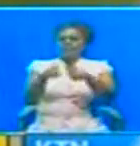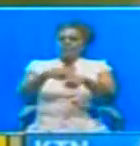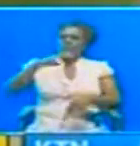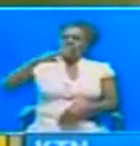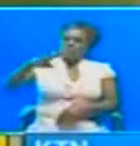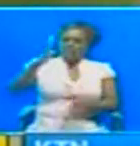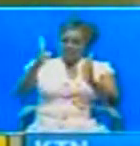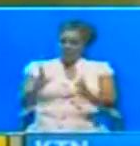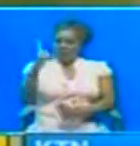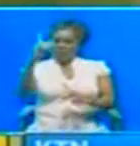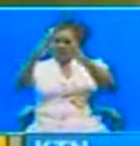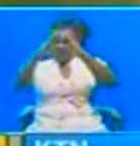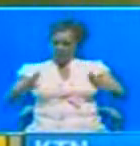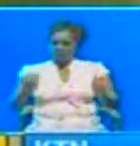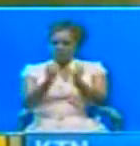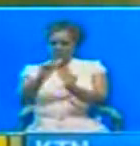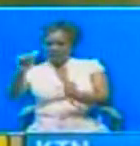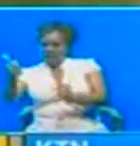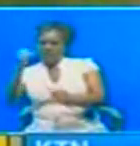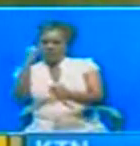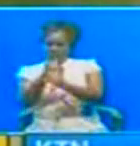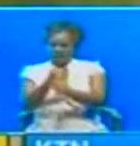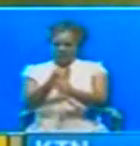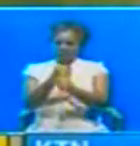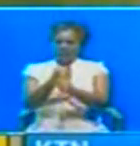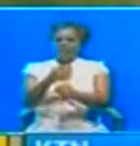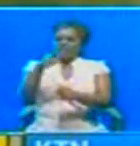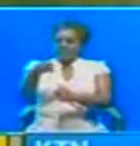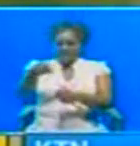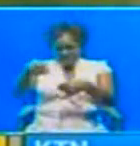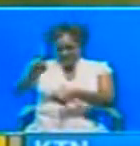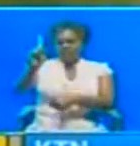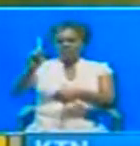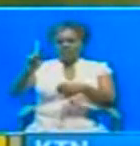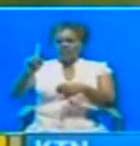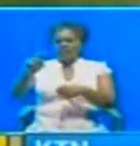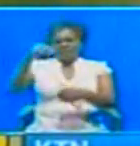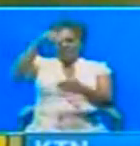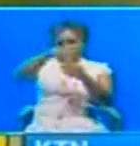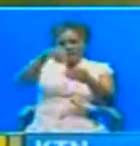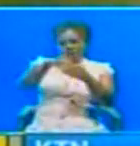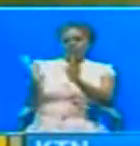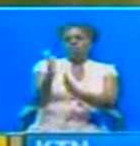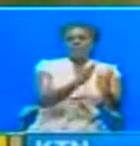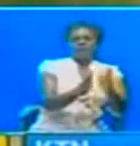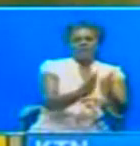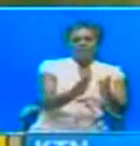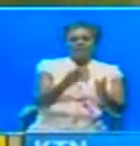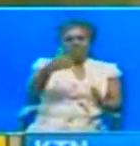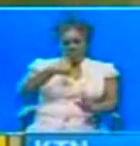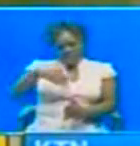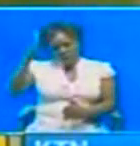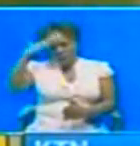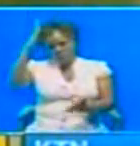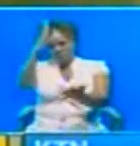of one House works with another Speaker is entirely up to their own internal arrangement. I know for a